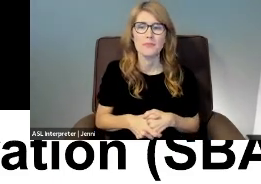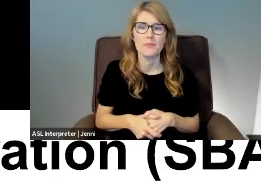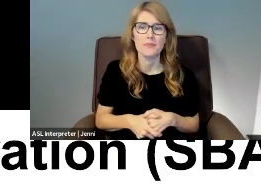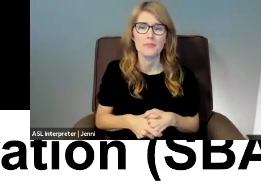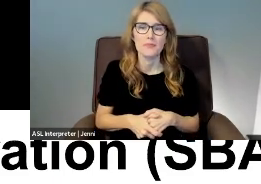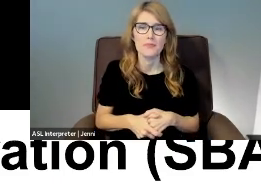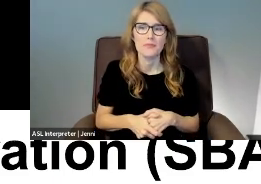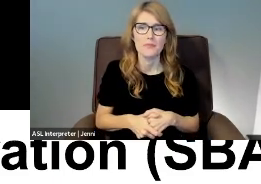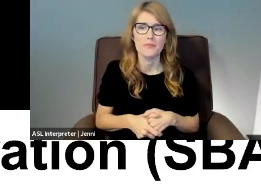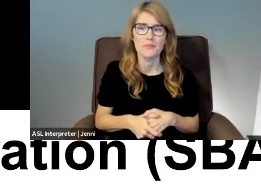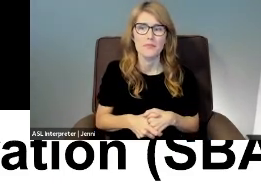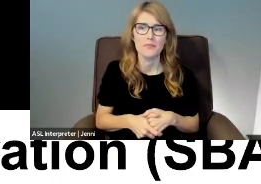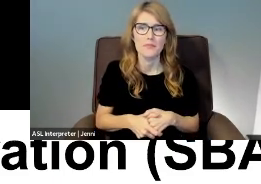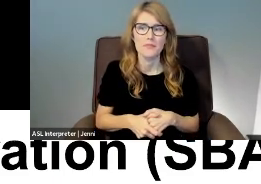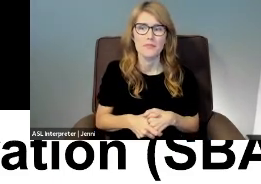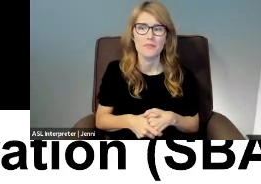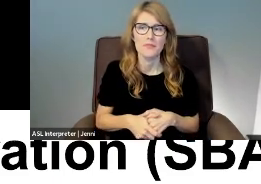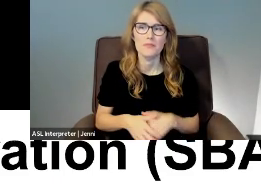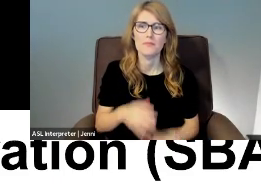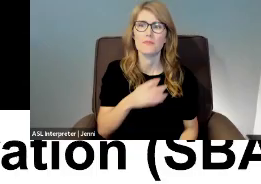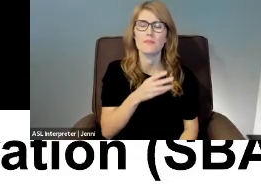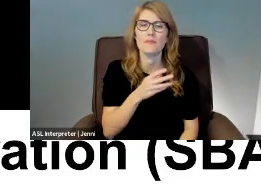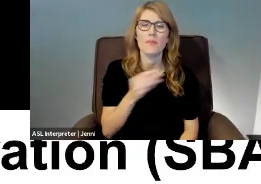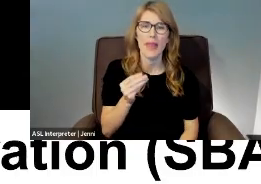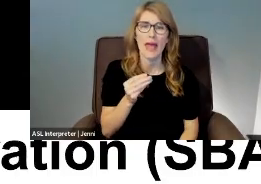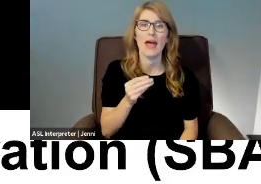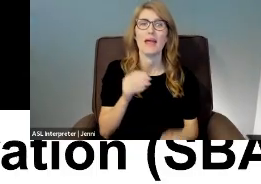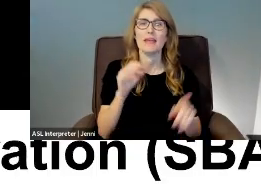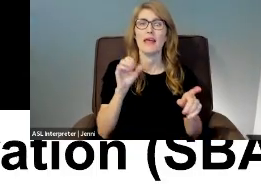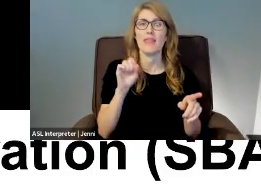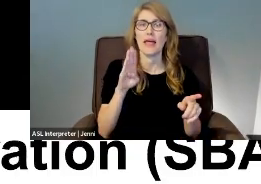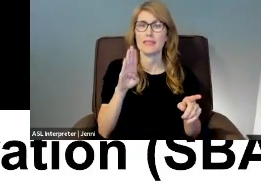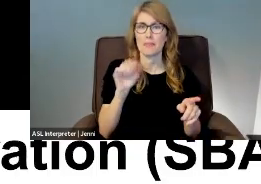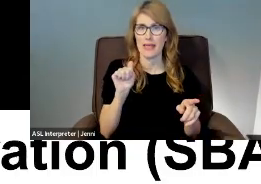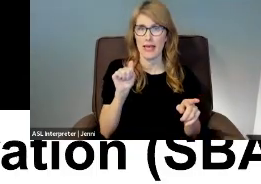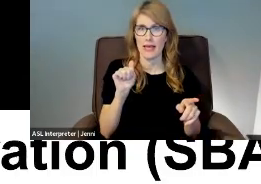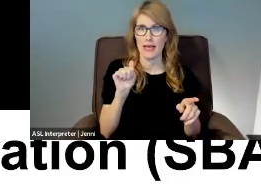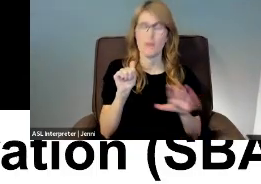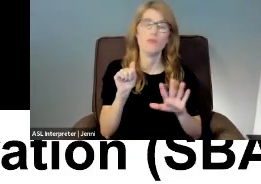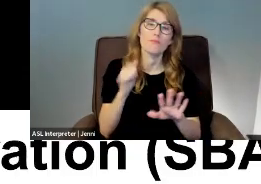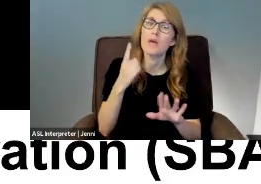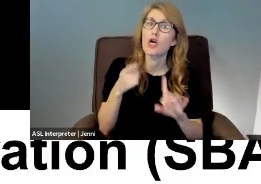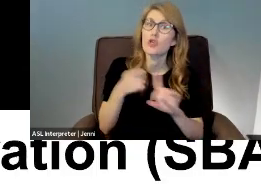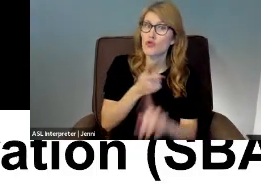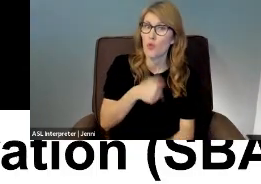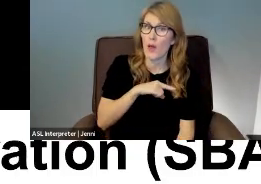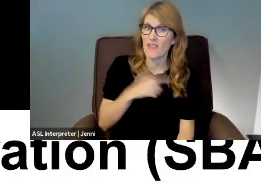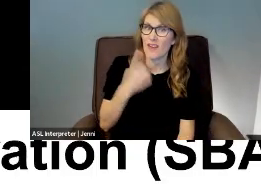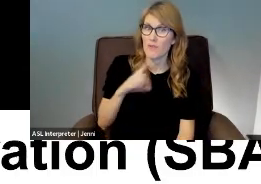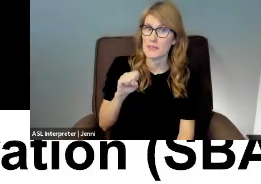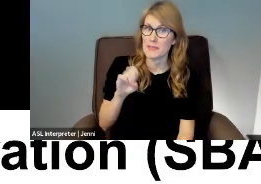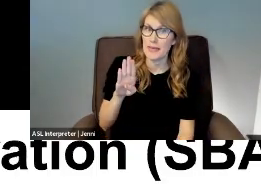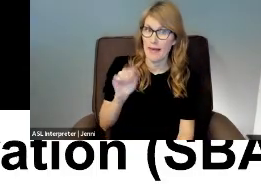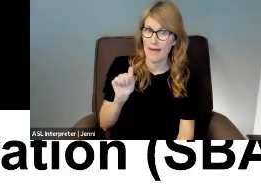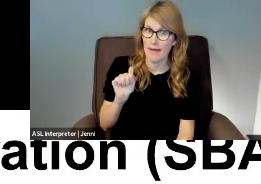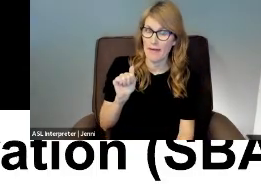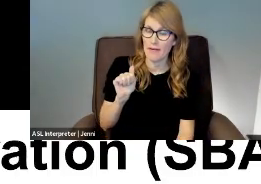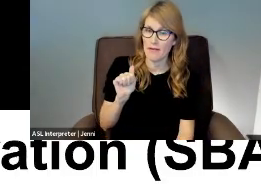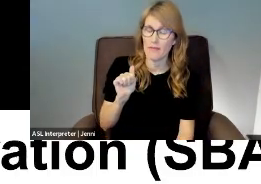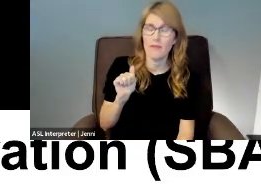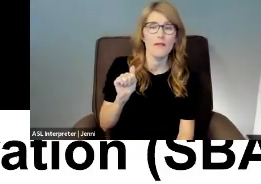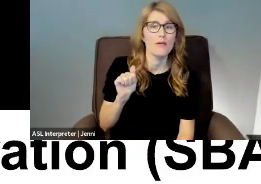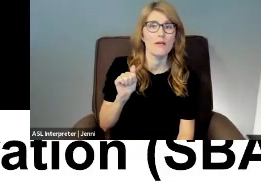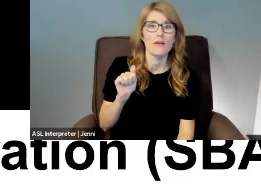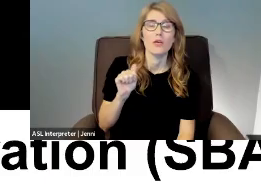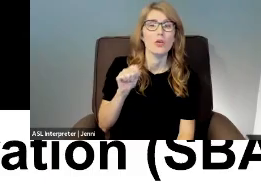And the SBA, to qualify for the SBA, you do not have to have a